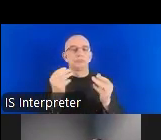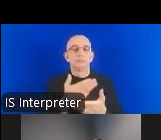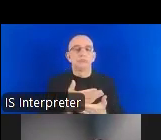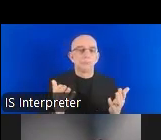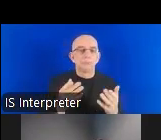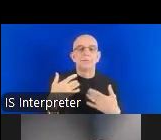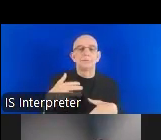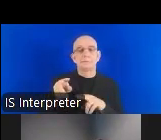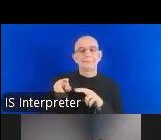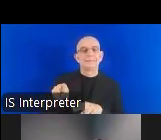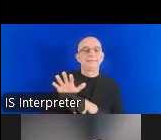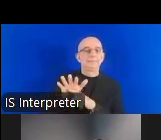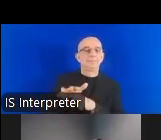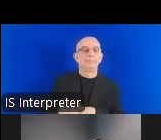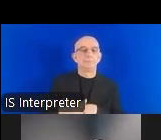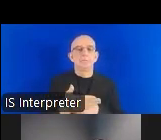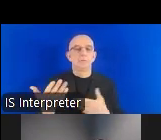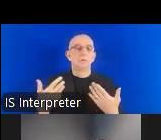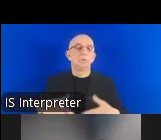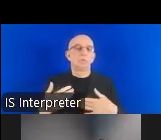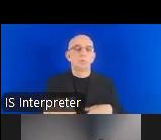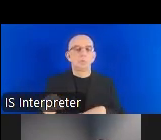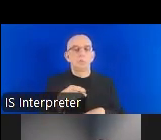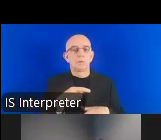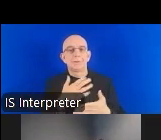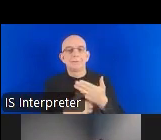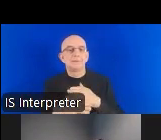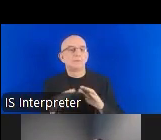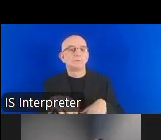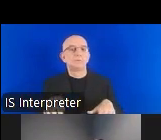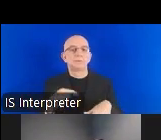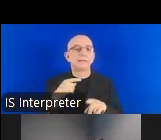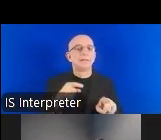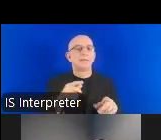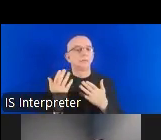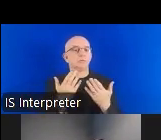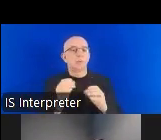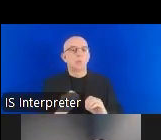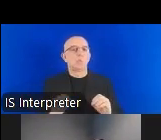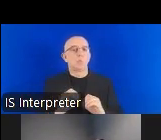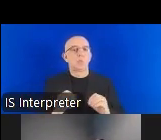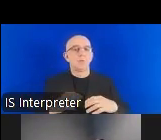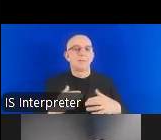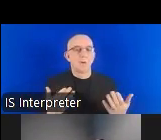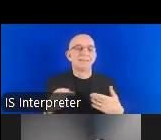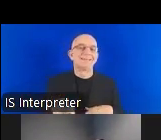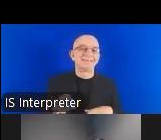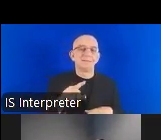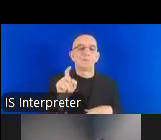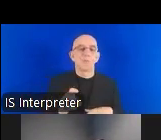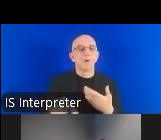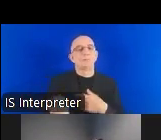collect accurate data on disability. The lack of knowledge around what signs to look out for among teaching and school staff